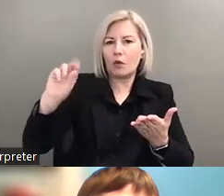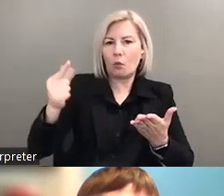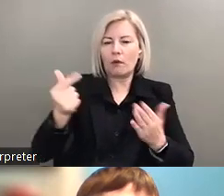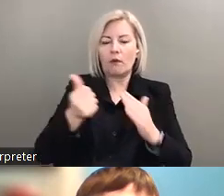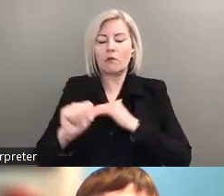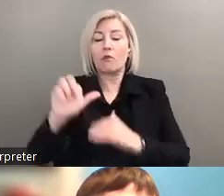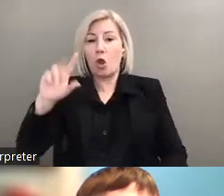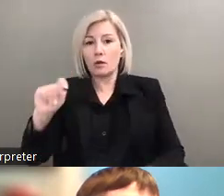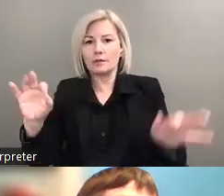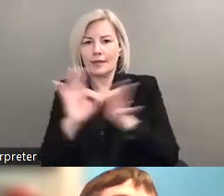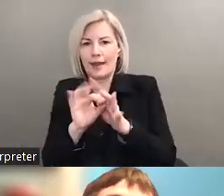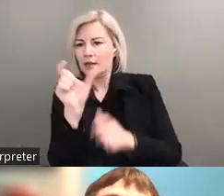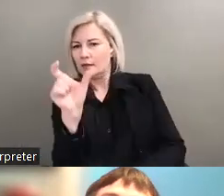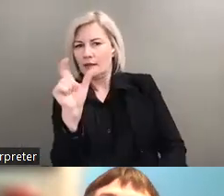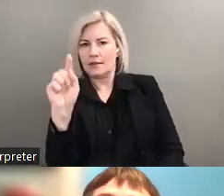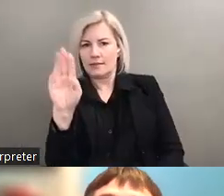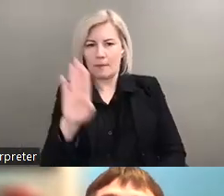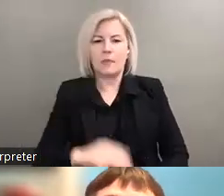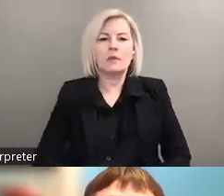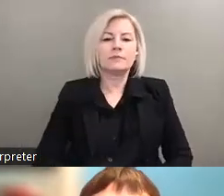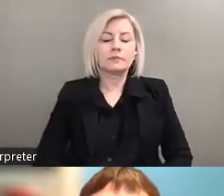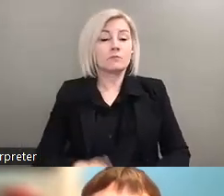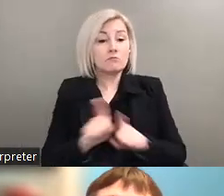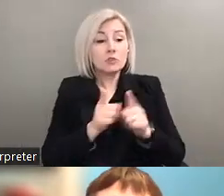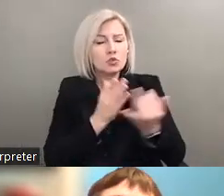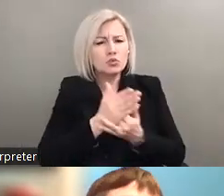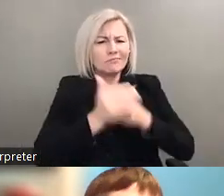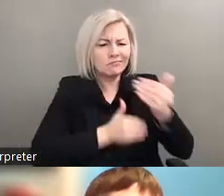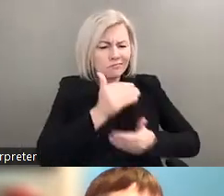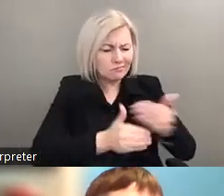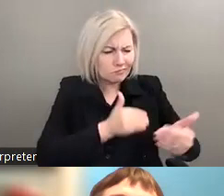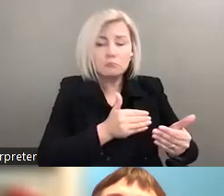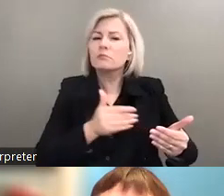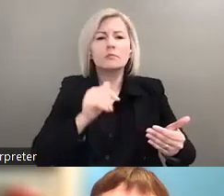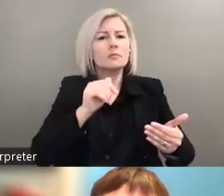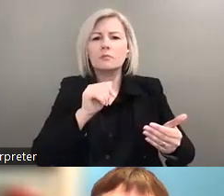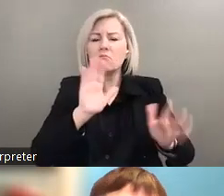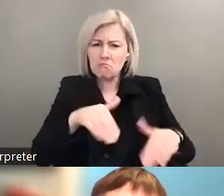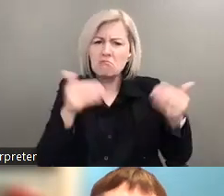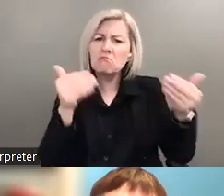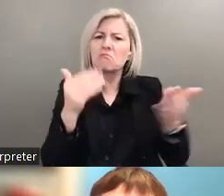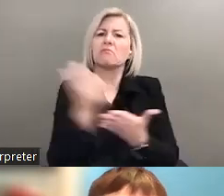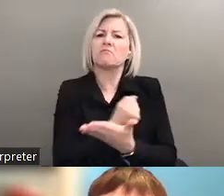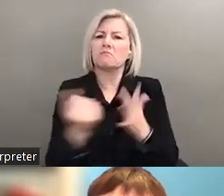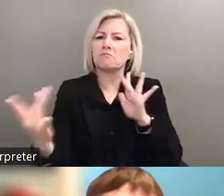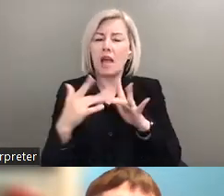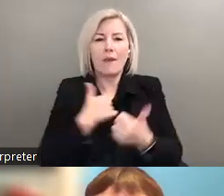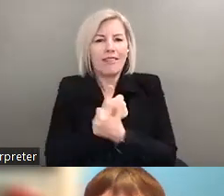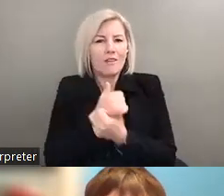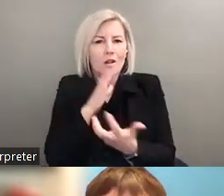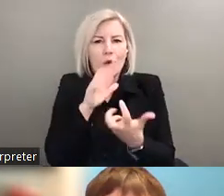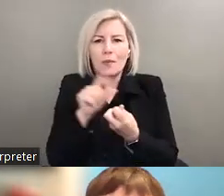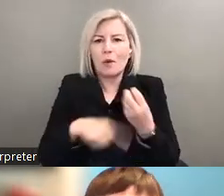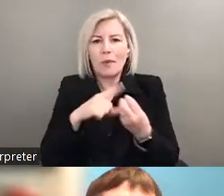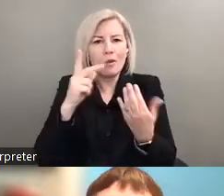tab. As you go through the process, please don't hesitate to reach out to me. I would love to talk with you about your project, answer